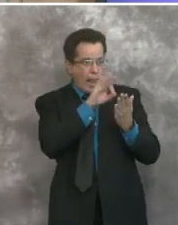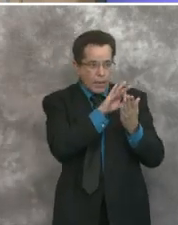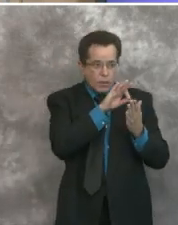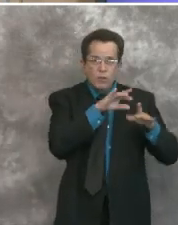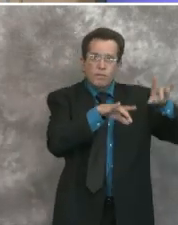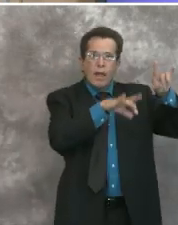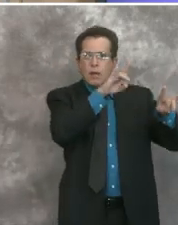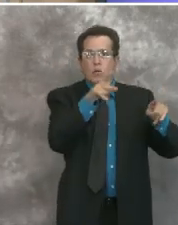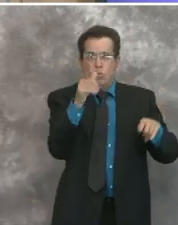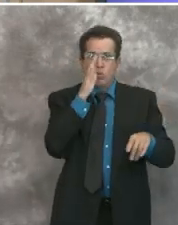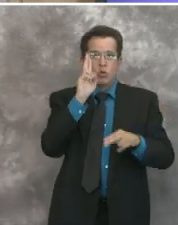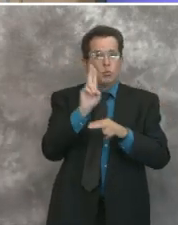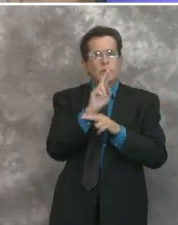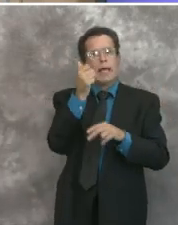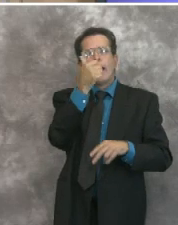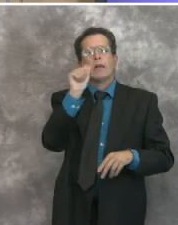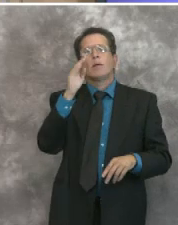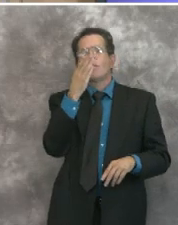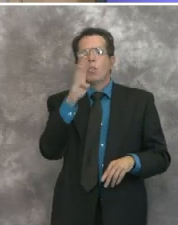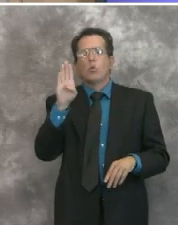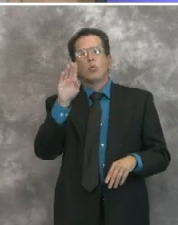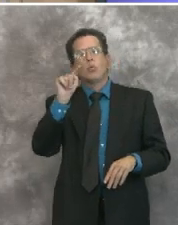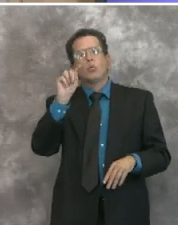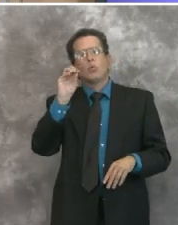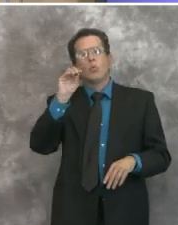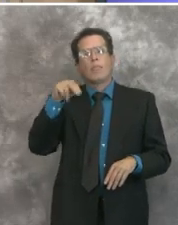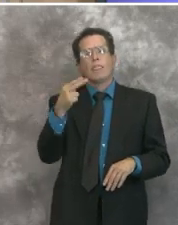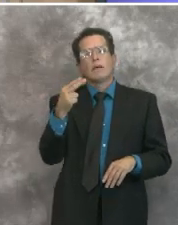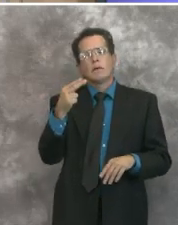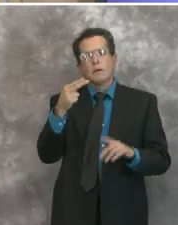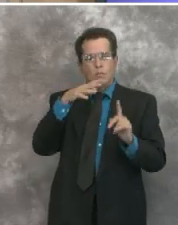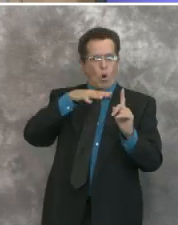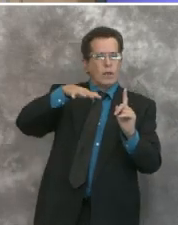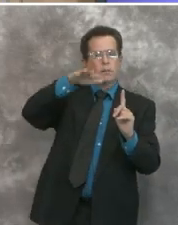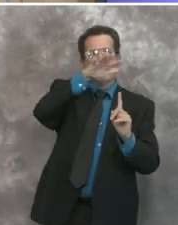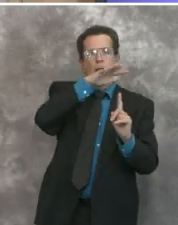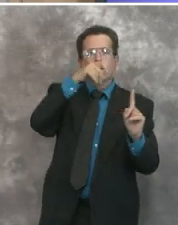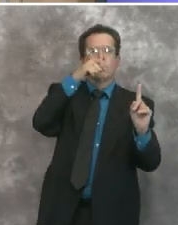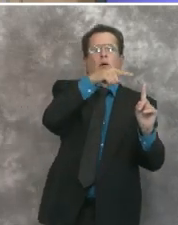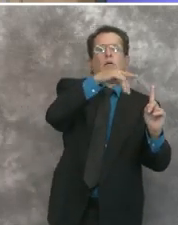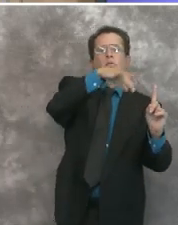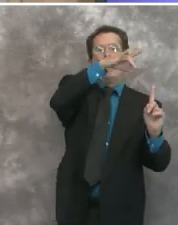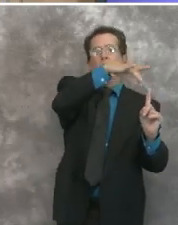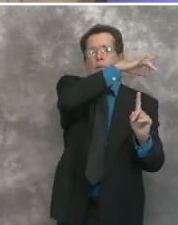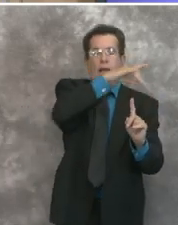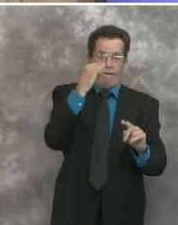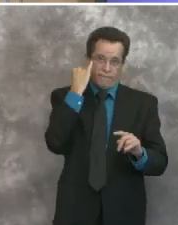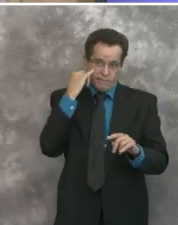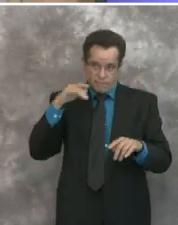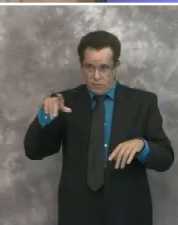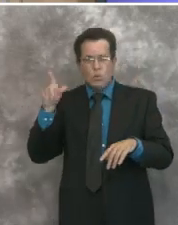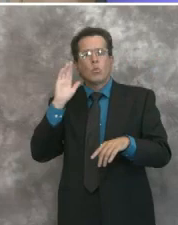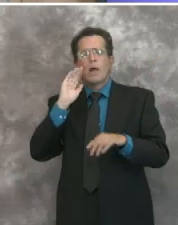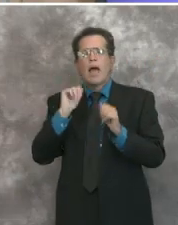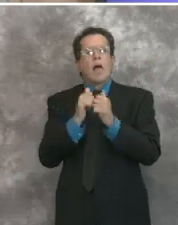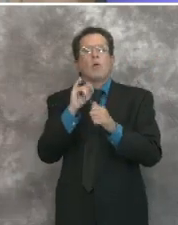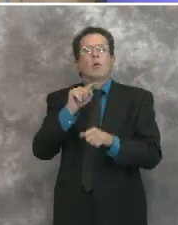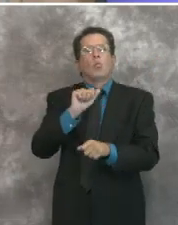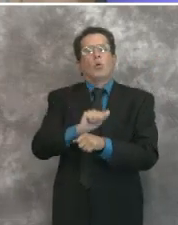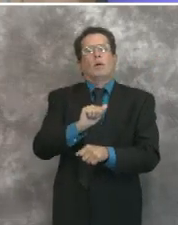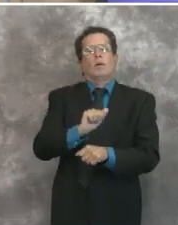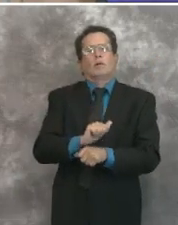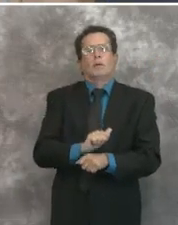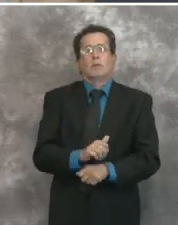any Bluetooth proximity tracing? And if so, how would that system work? Okay, Dr. Wooten's going to respond.